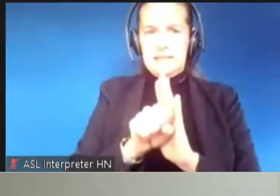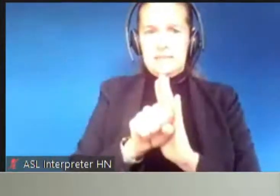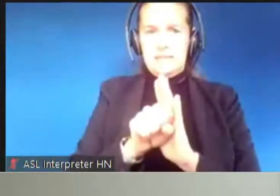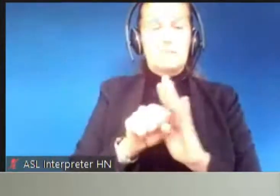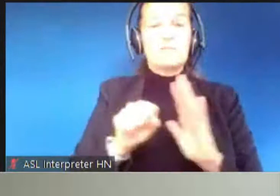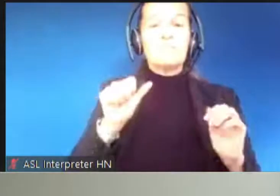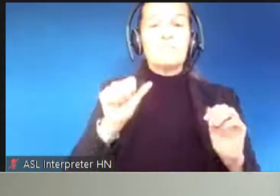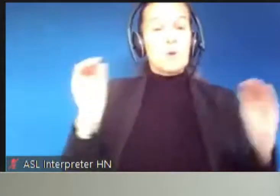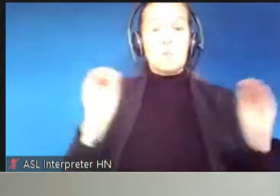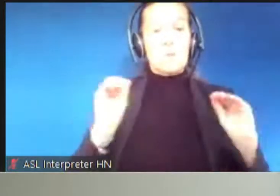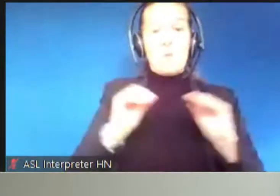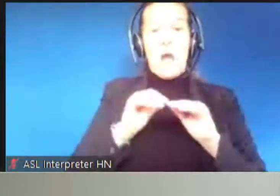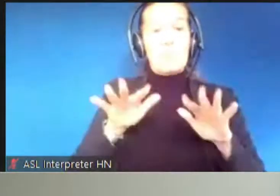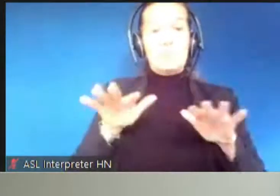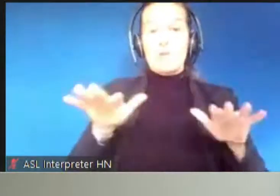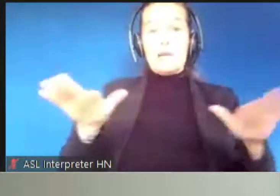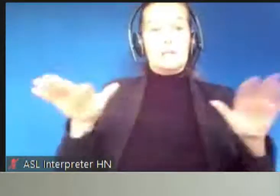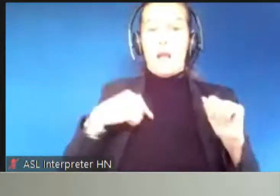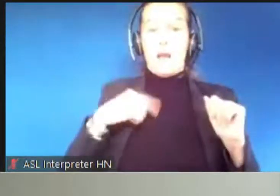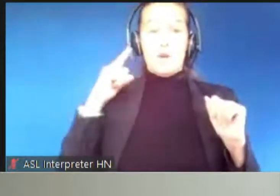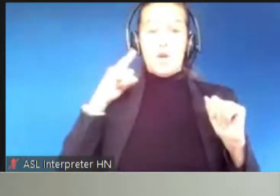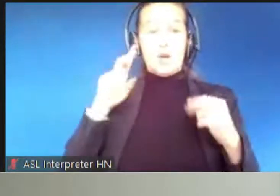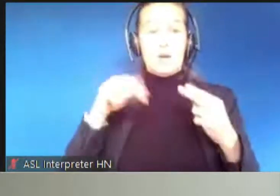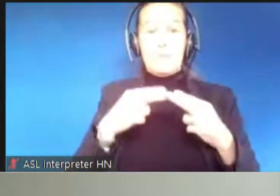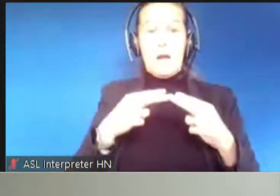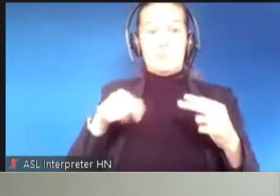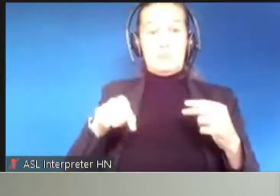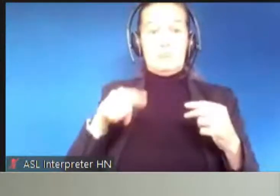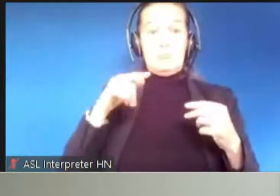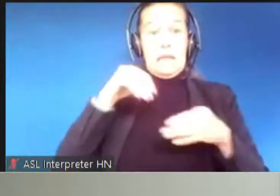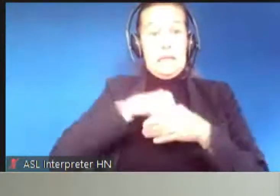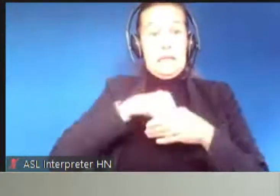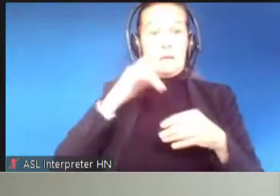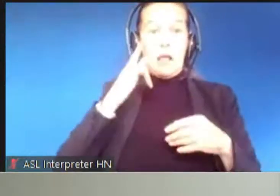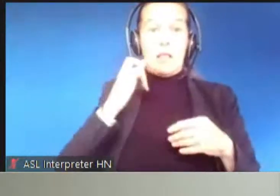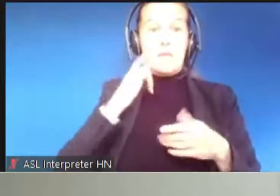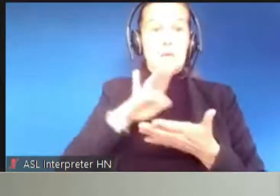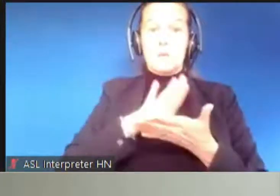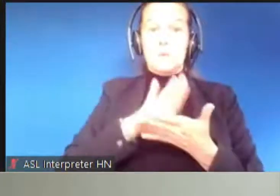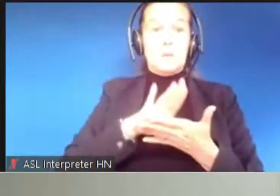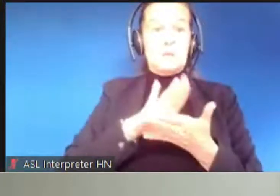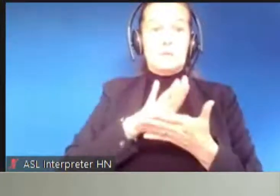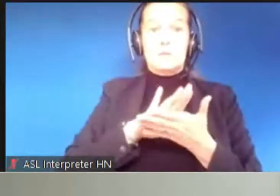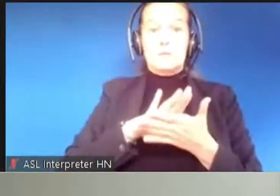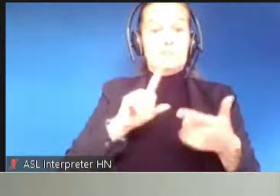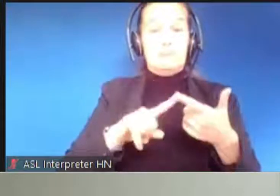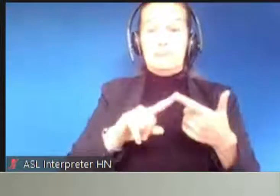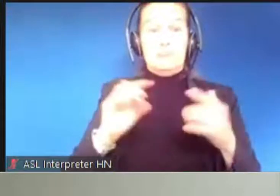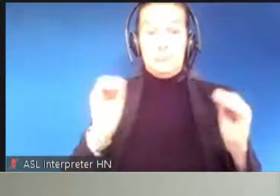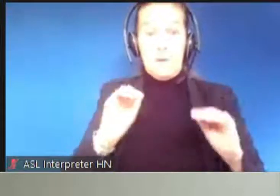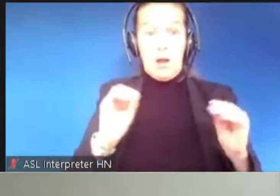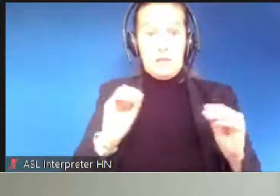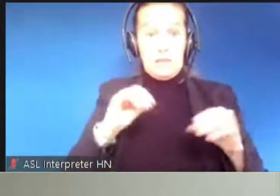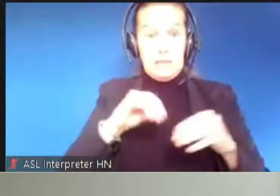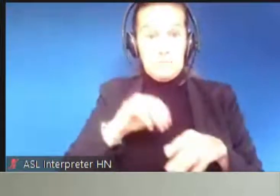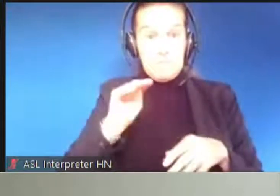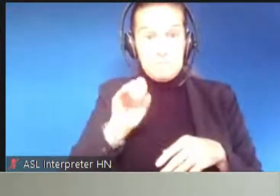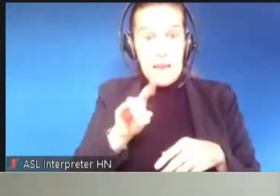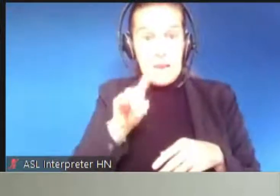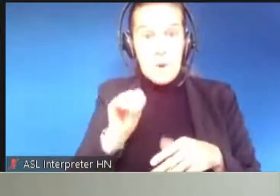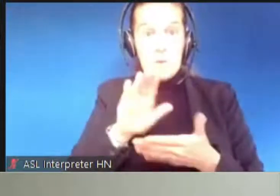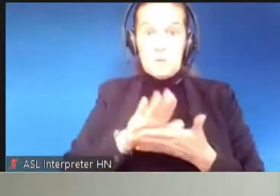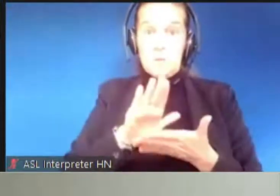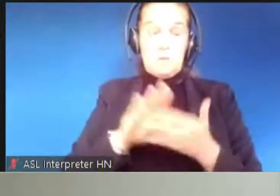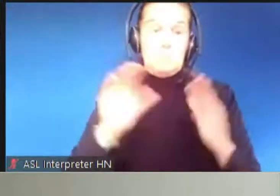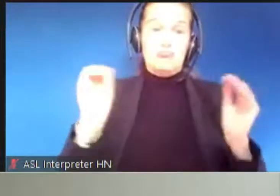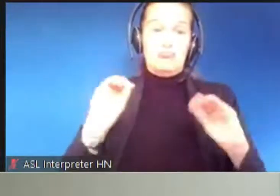outbreaks or any outbreaks that I've heard of in California schools. Certainly no outbreaks in our schools. The